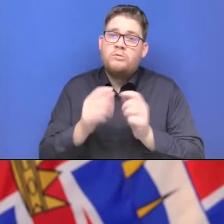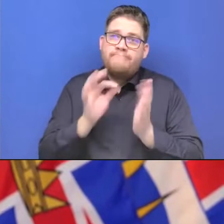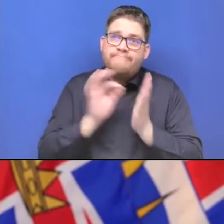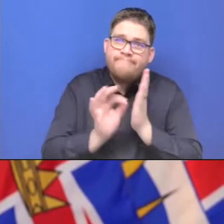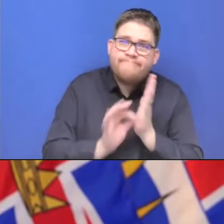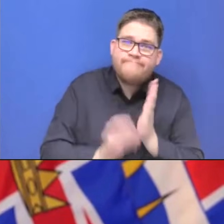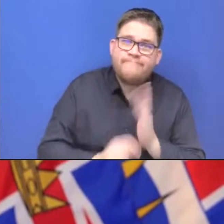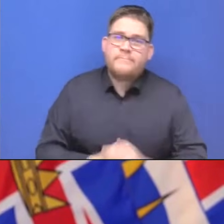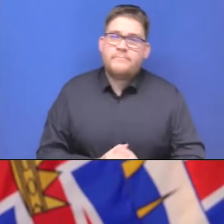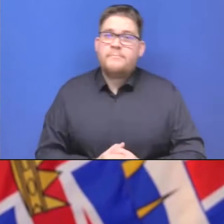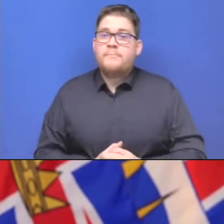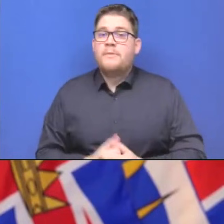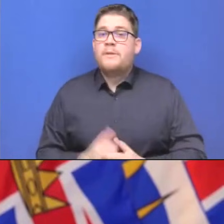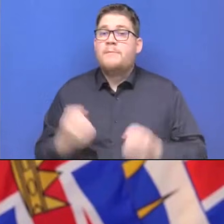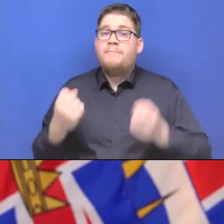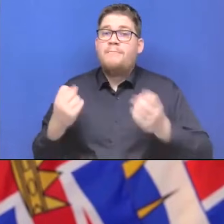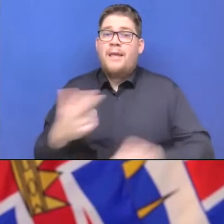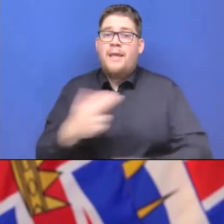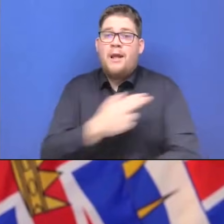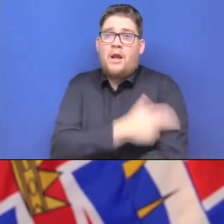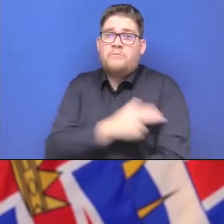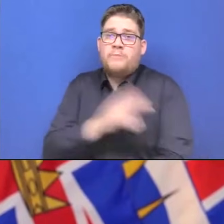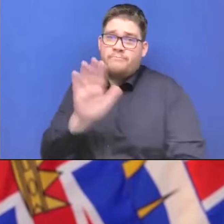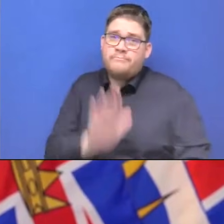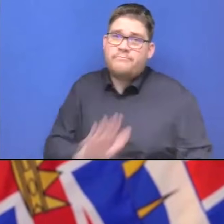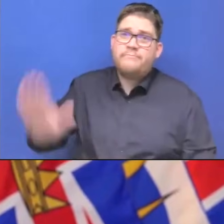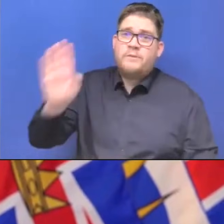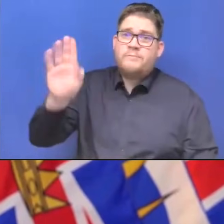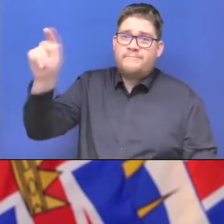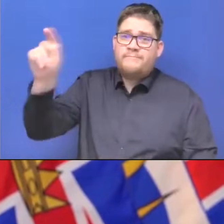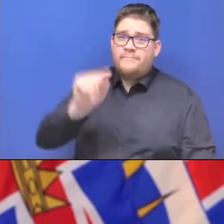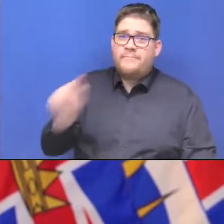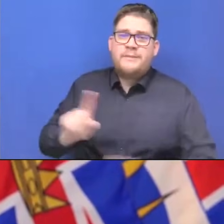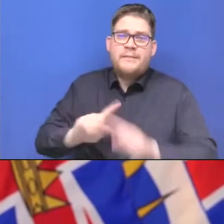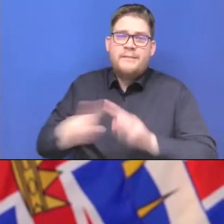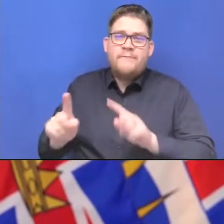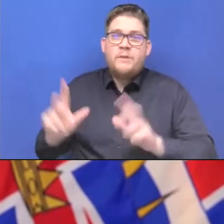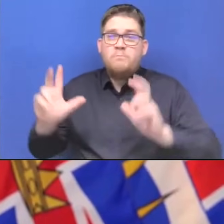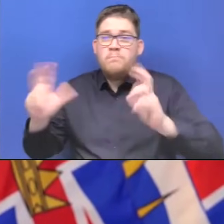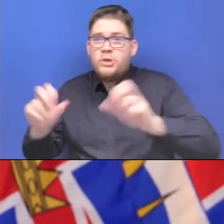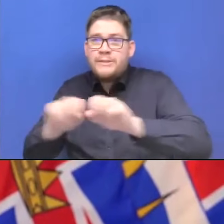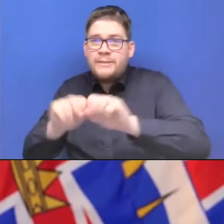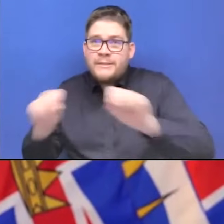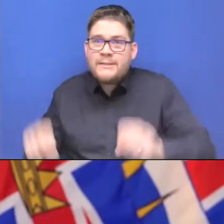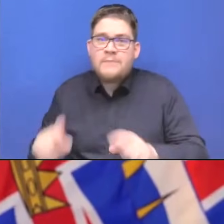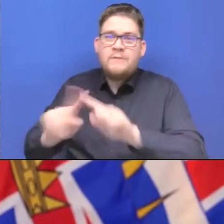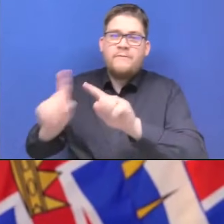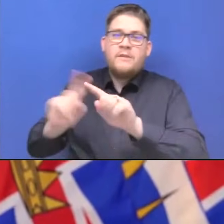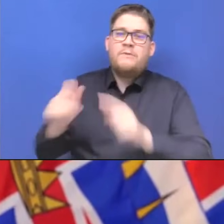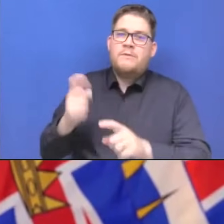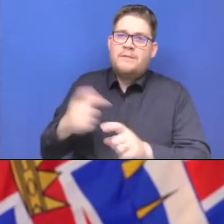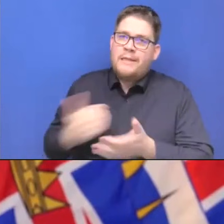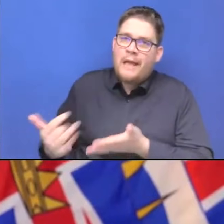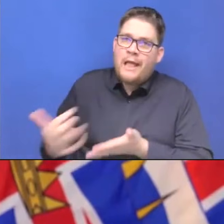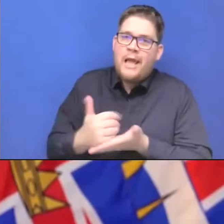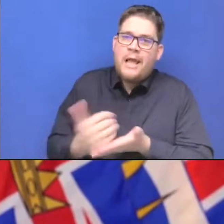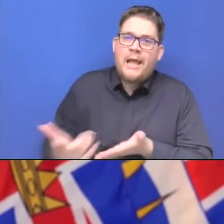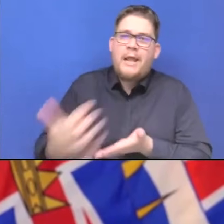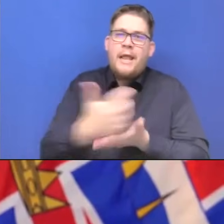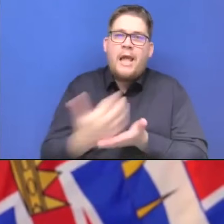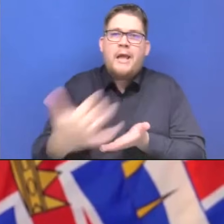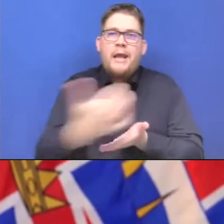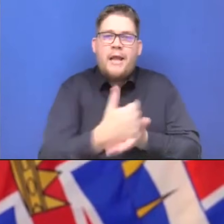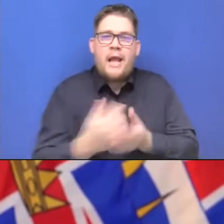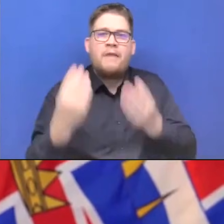we have a number of different information systems that we are mostly manually collected, and it's very challenging to get that